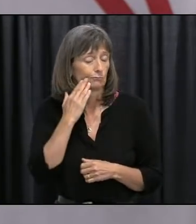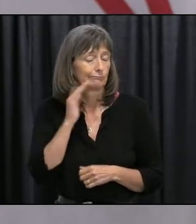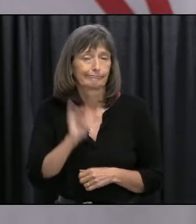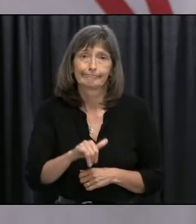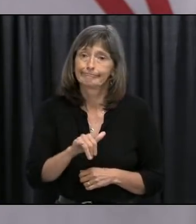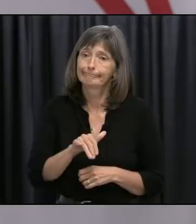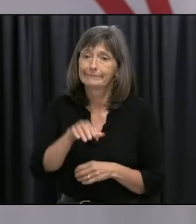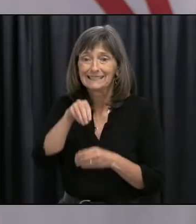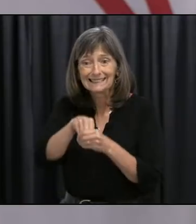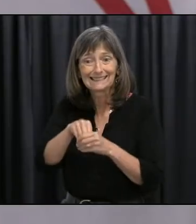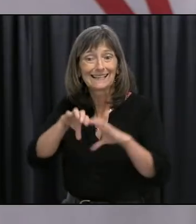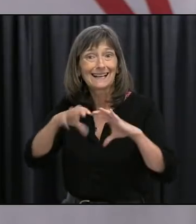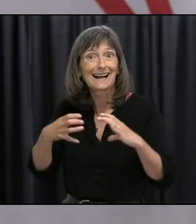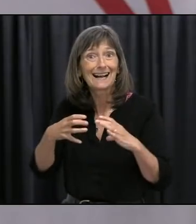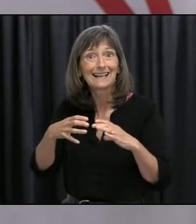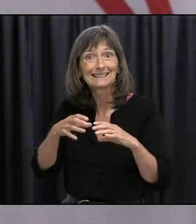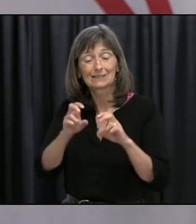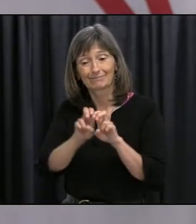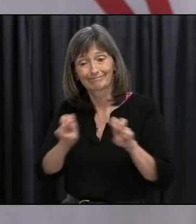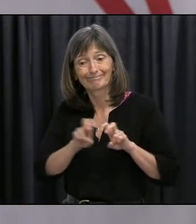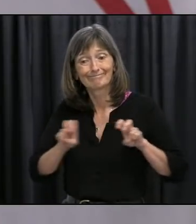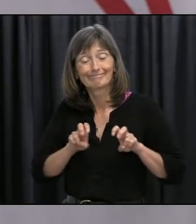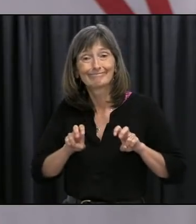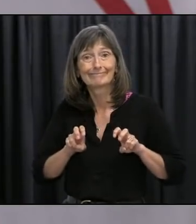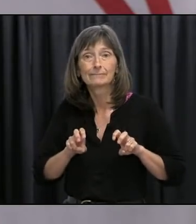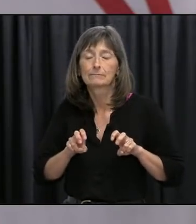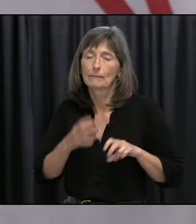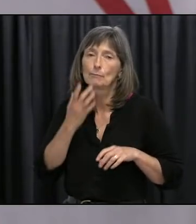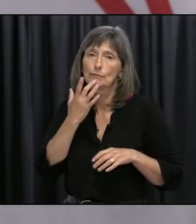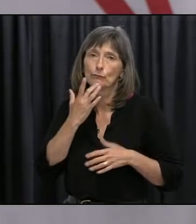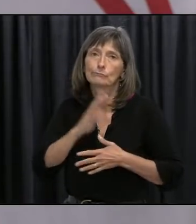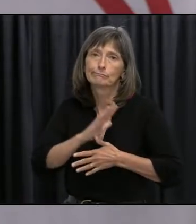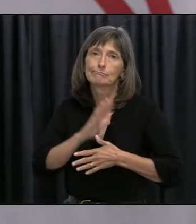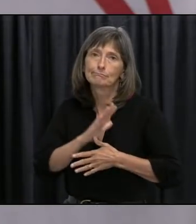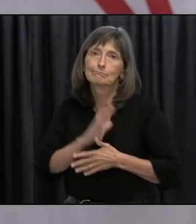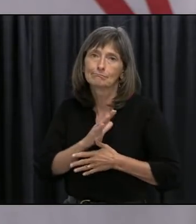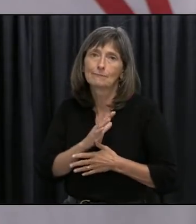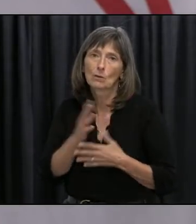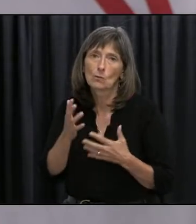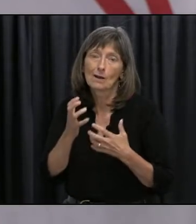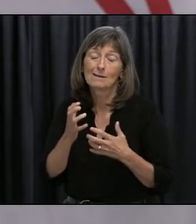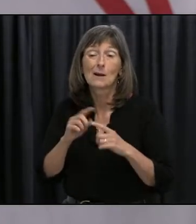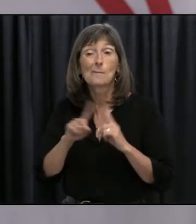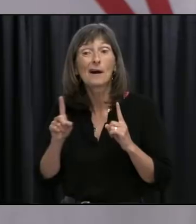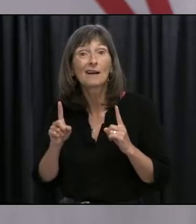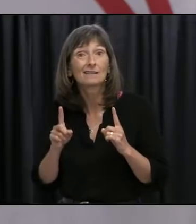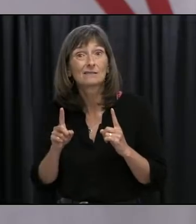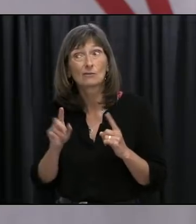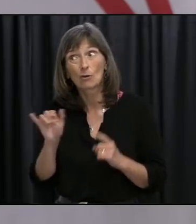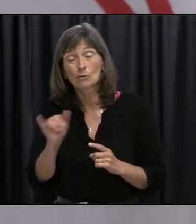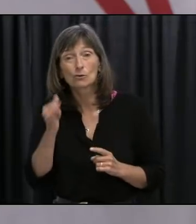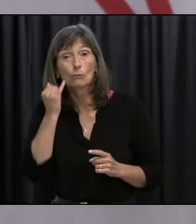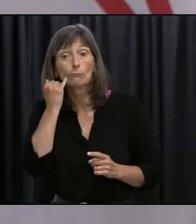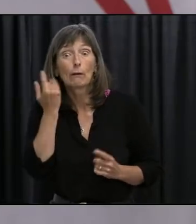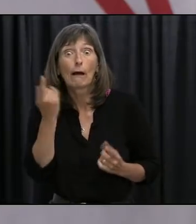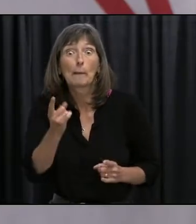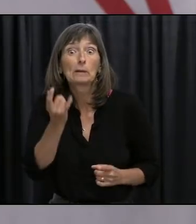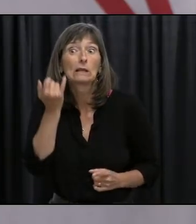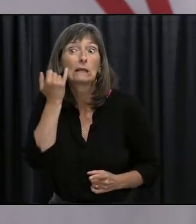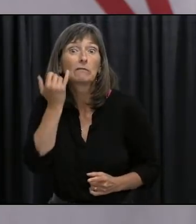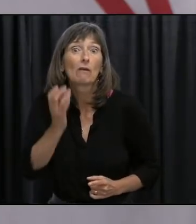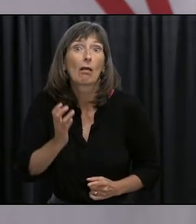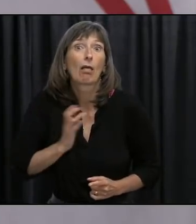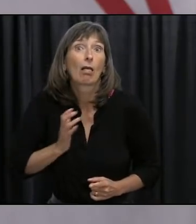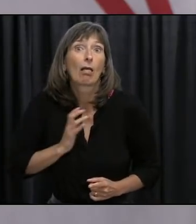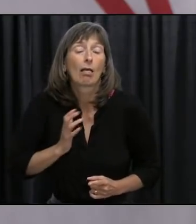in-classroom education was something that was a preferred option. But we also had to plan for a scenario of not exactly knowing